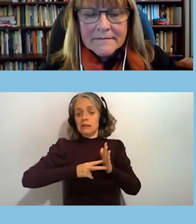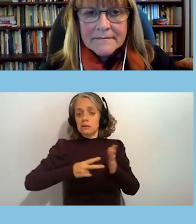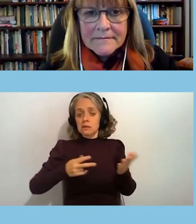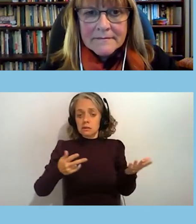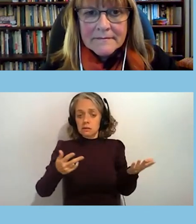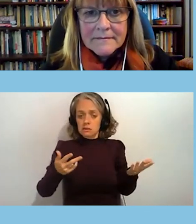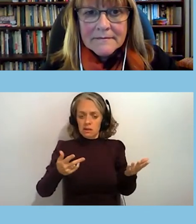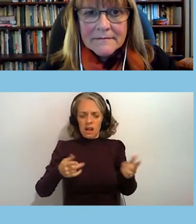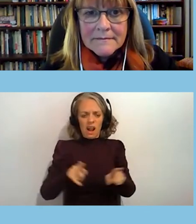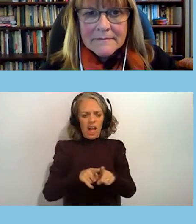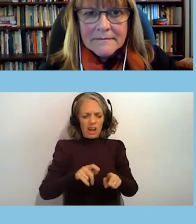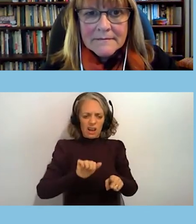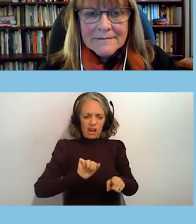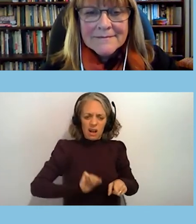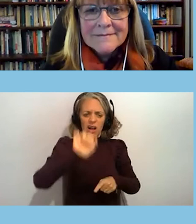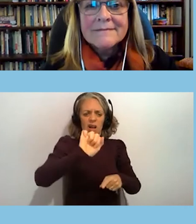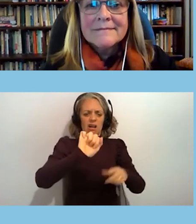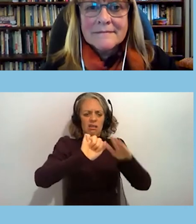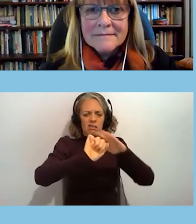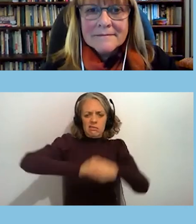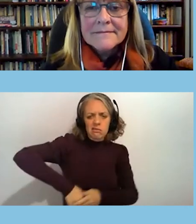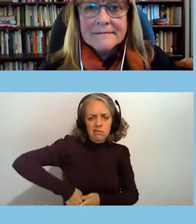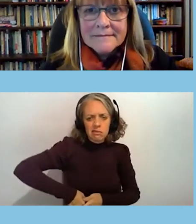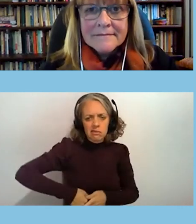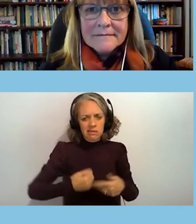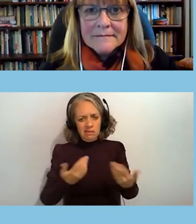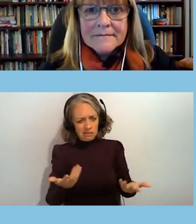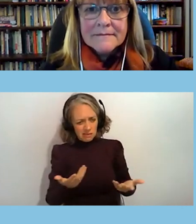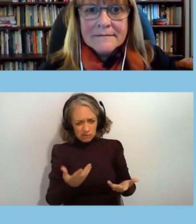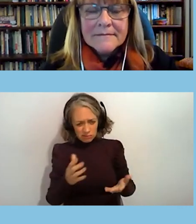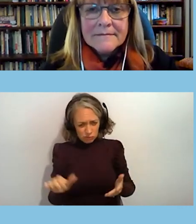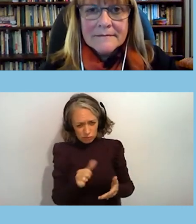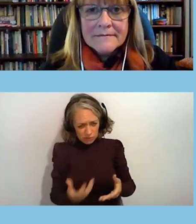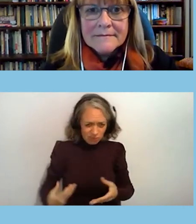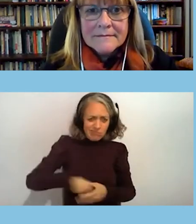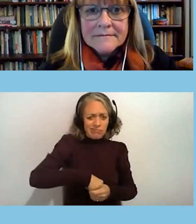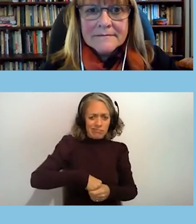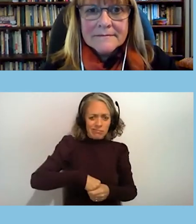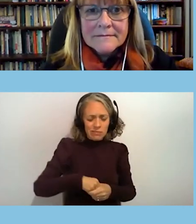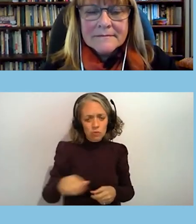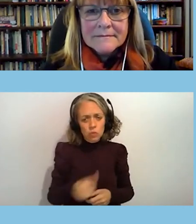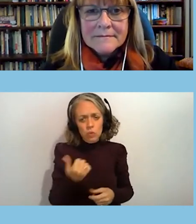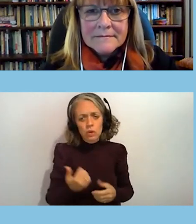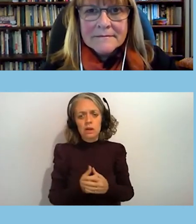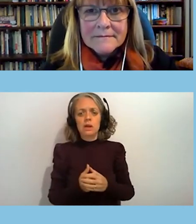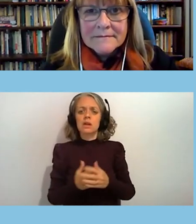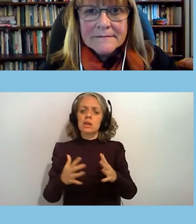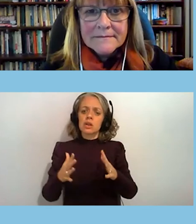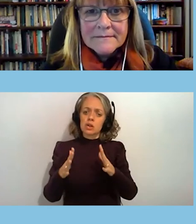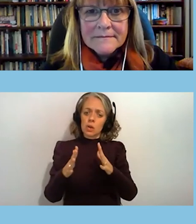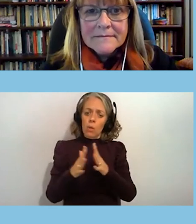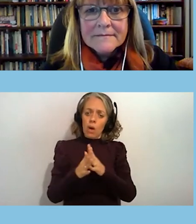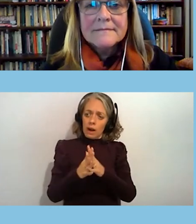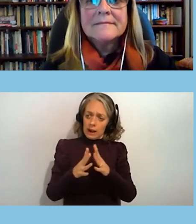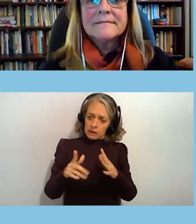of undoing something that is inherent to and integral to that work. Watlington writes about a kind of aesthetic